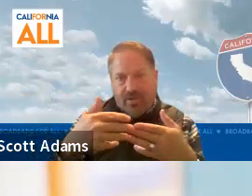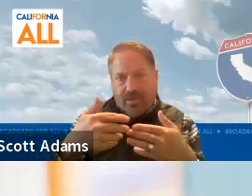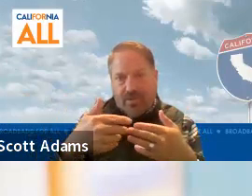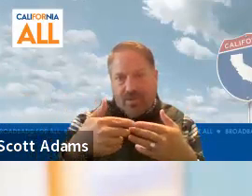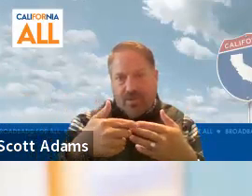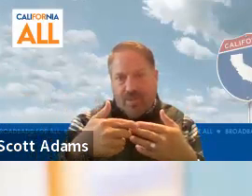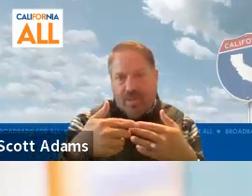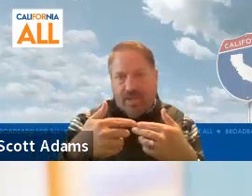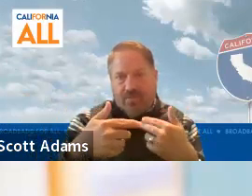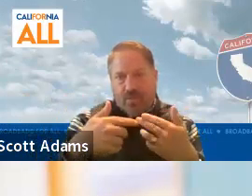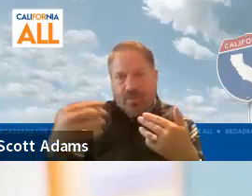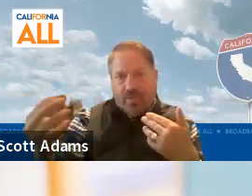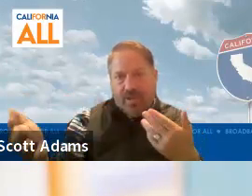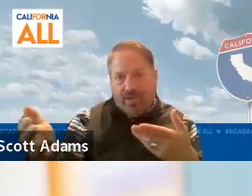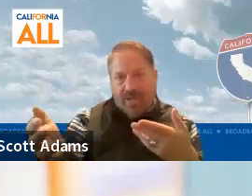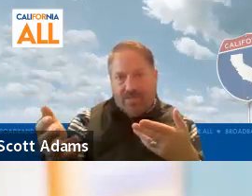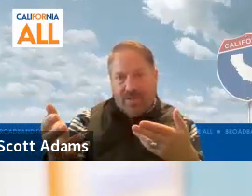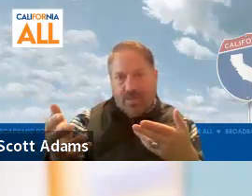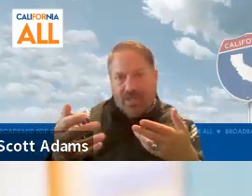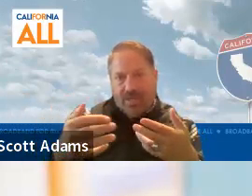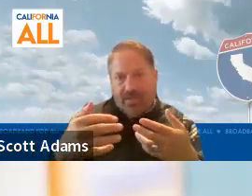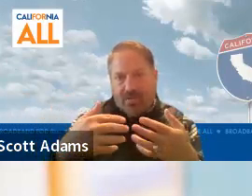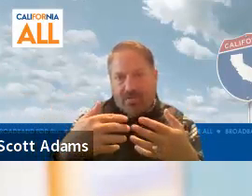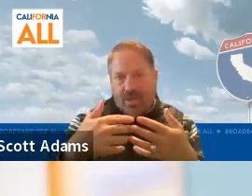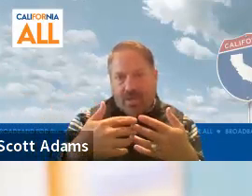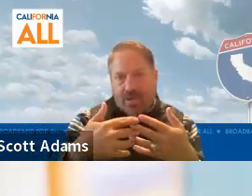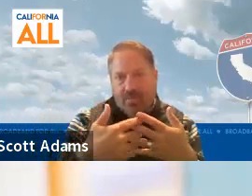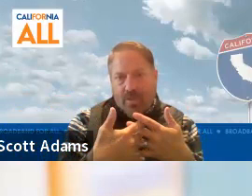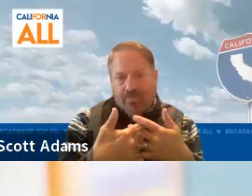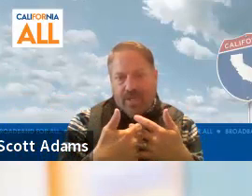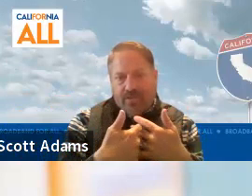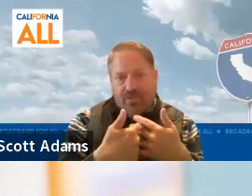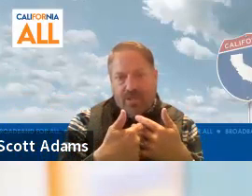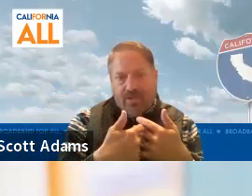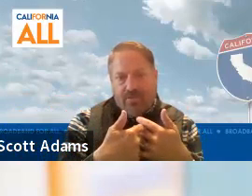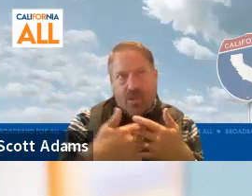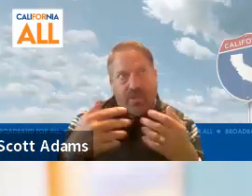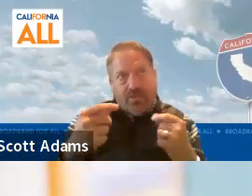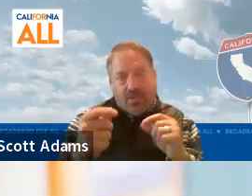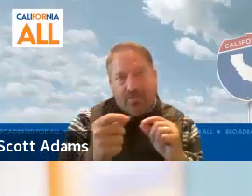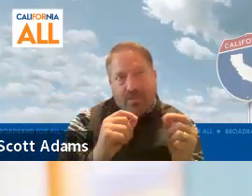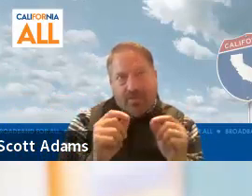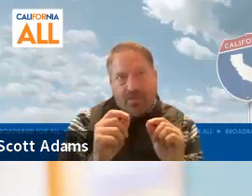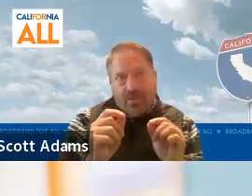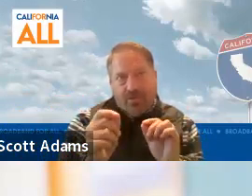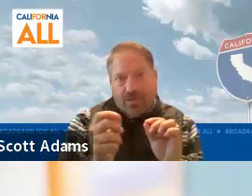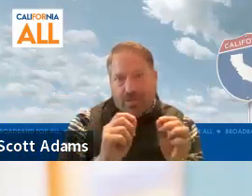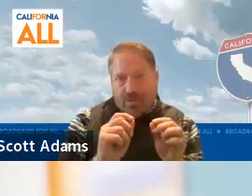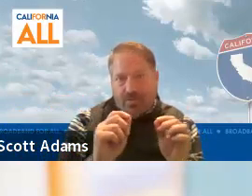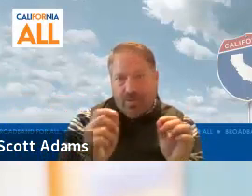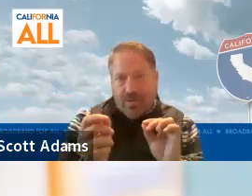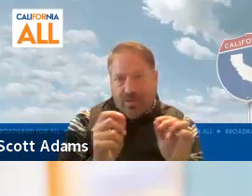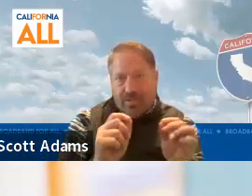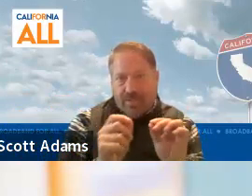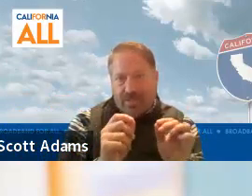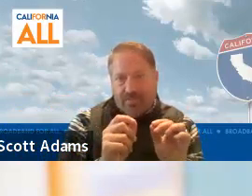navigators and inform people about ACP? And there's interesting, knowing that trusted messengers are